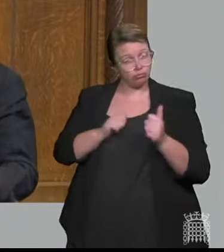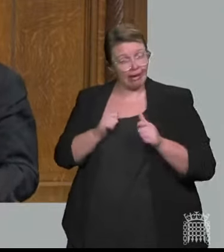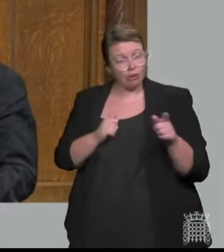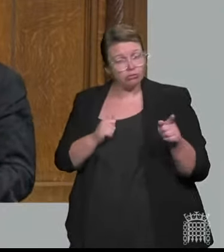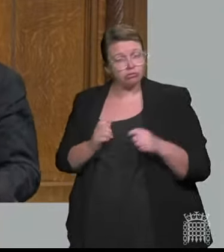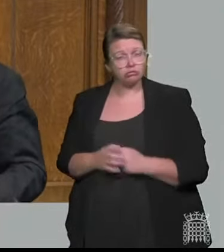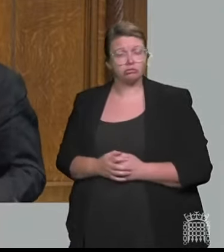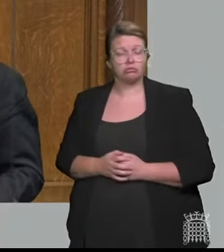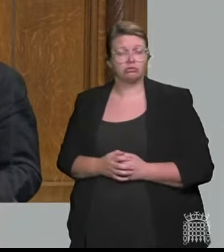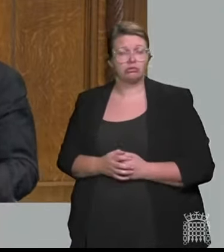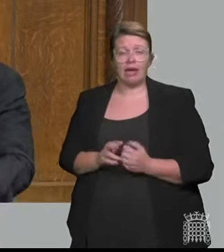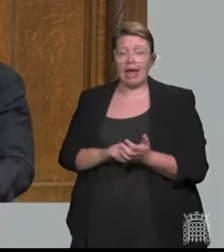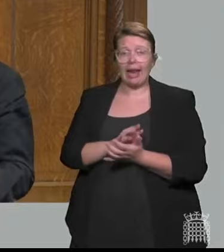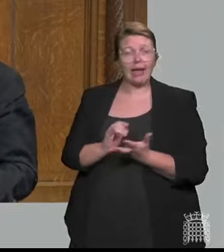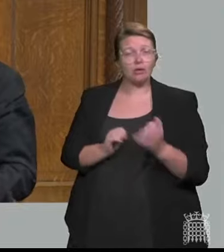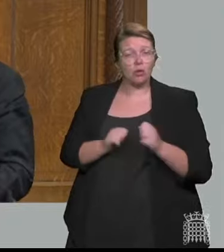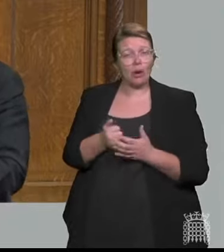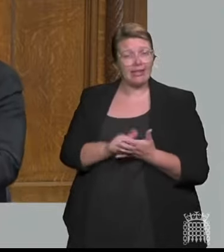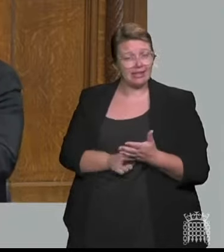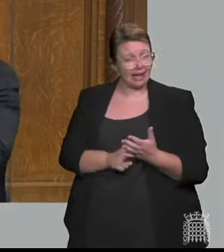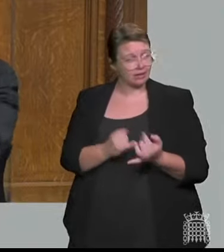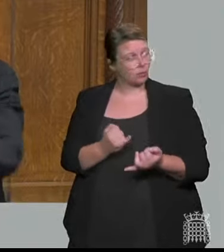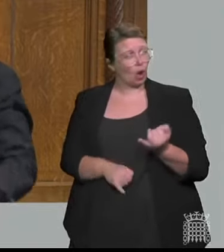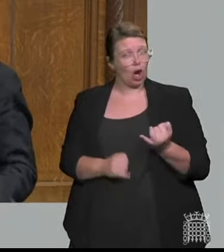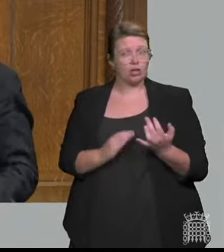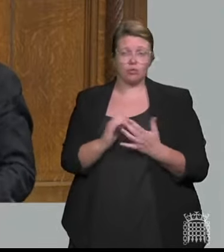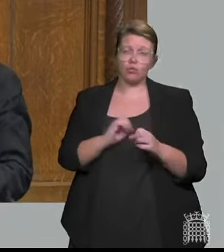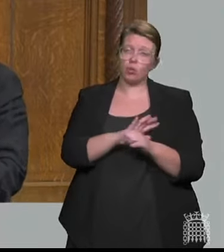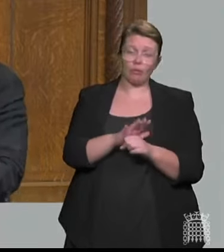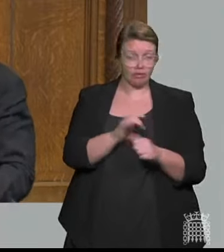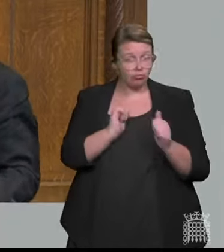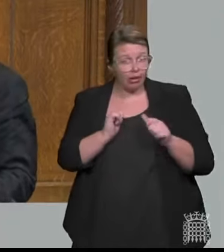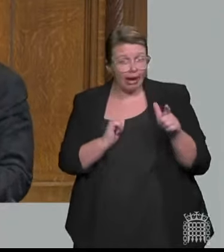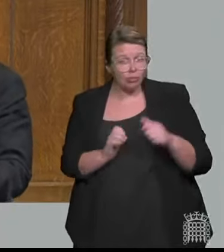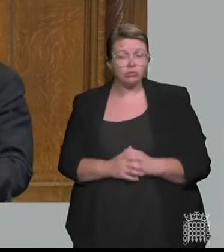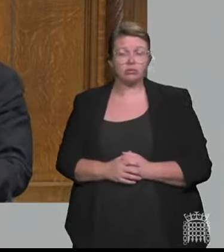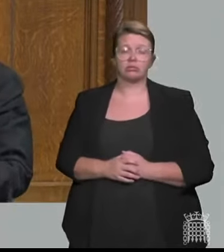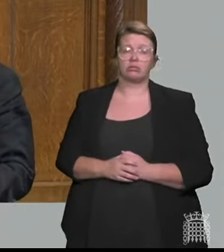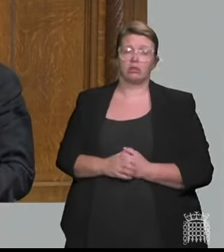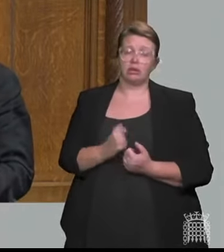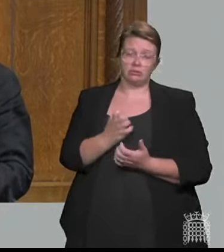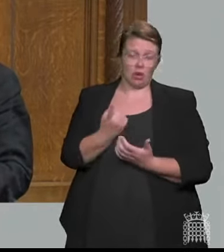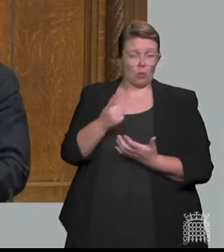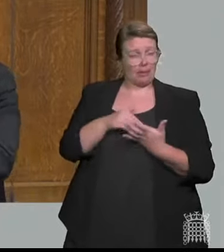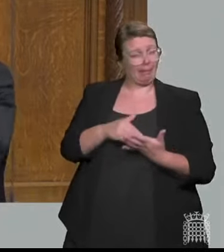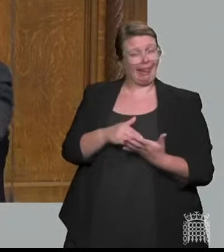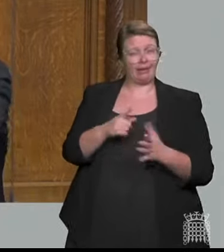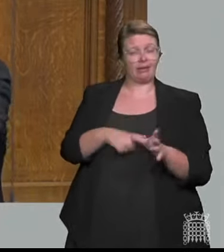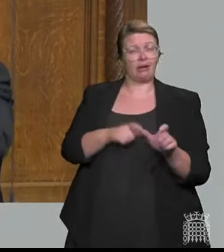of the increased NHS waiting list, premature deaths and the 1 million young people now needing mental health support? And finally,